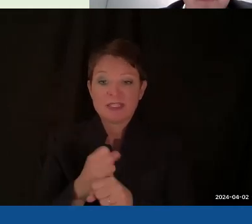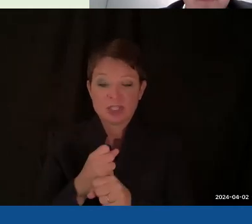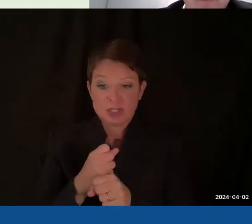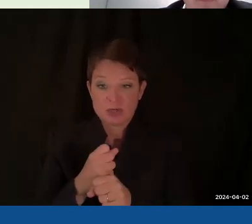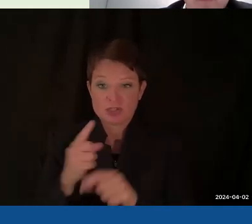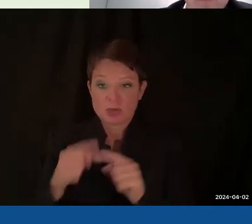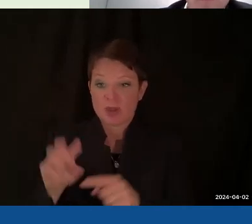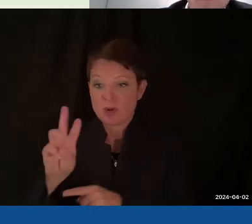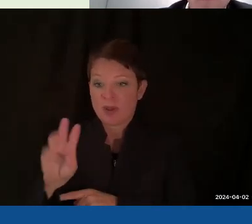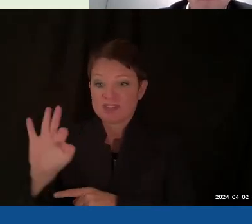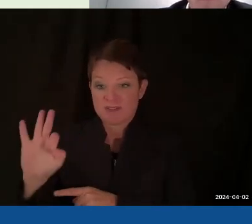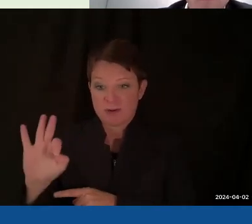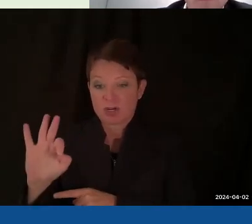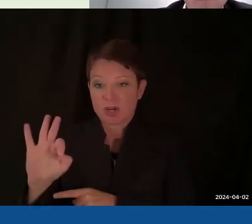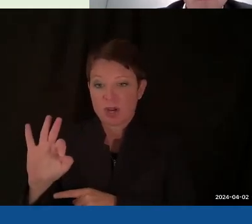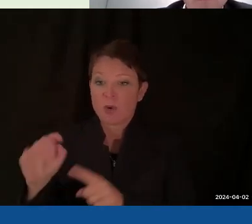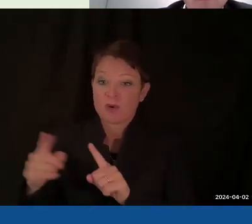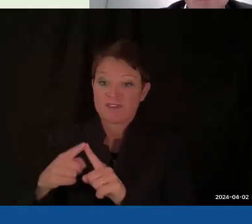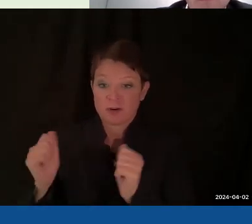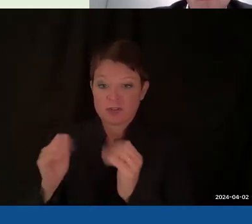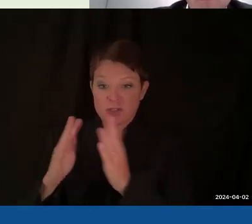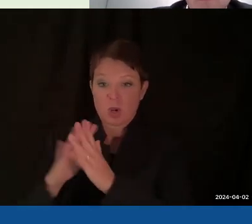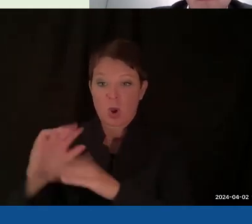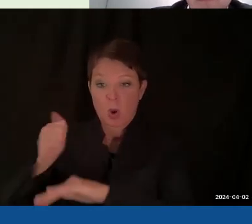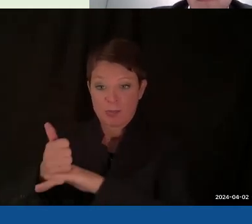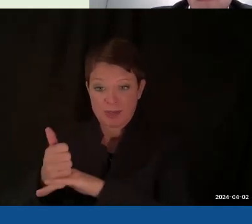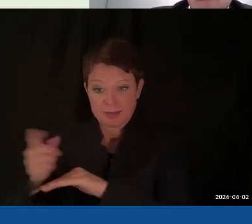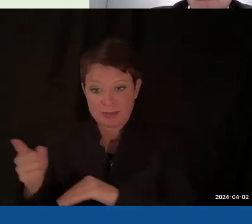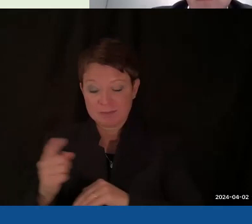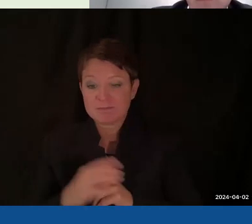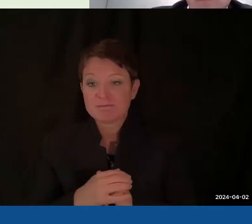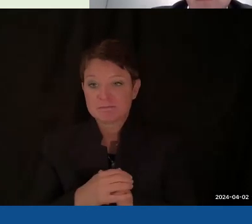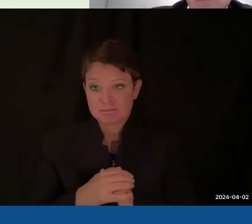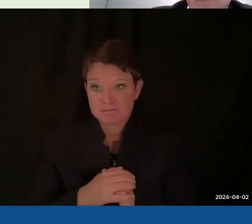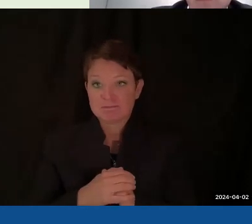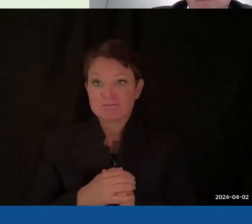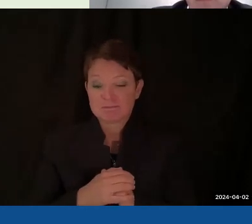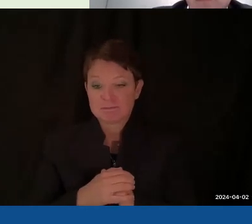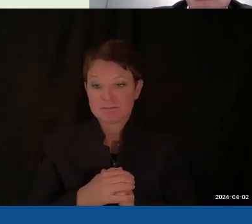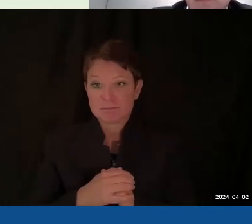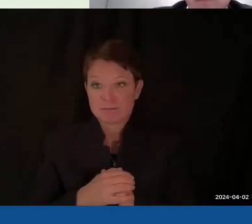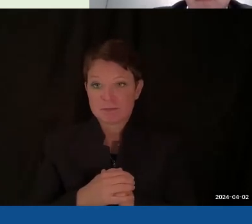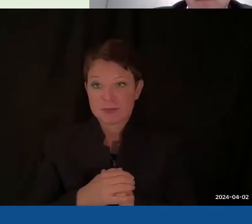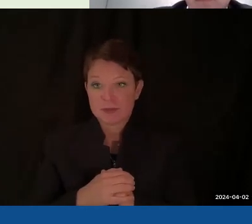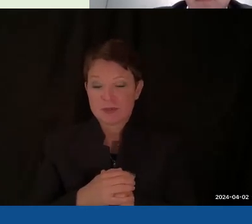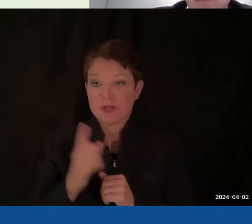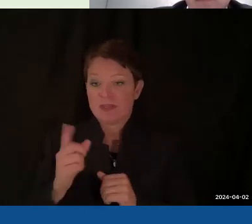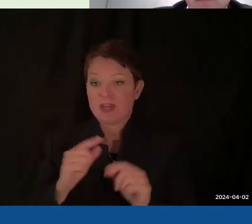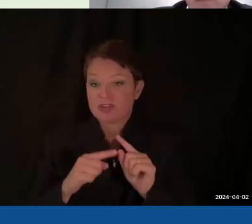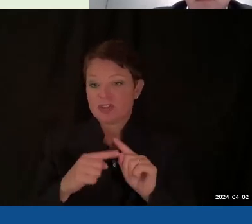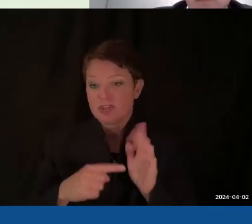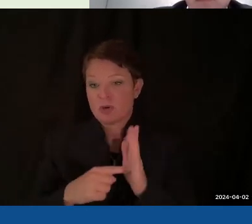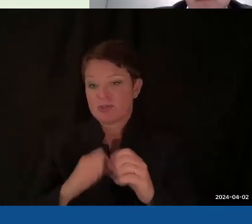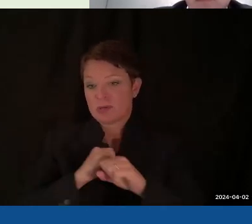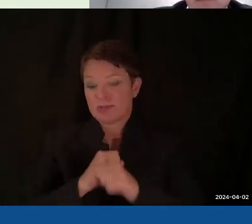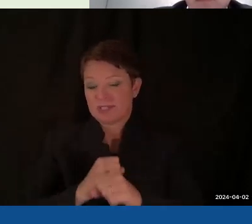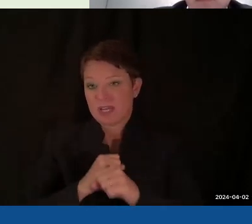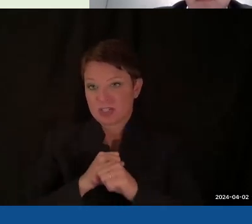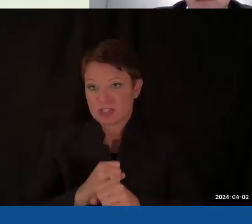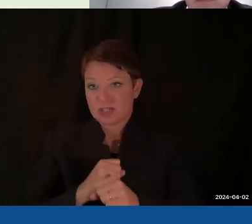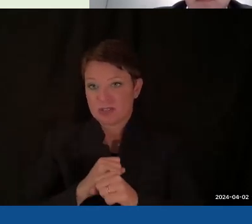when Wells Fargo Center first opened. And a commitment to the protection of the